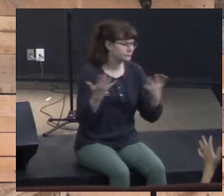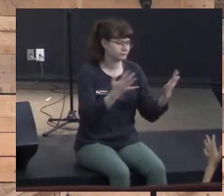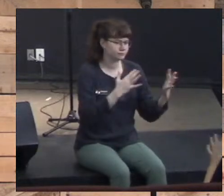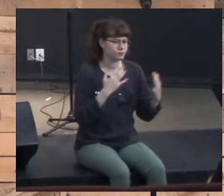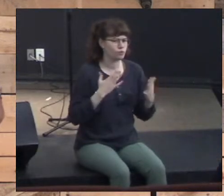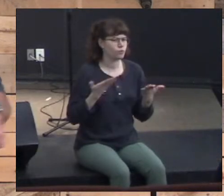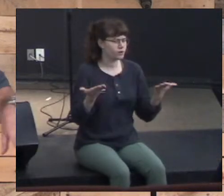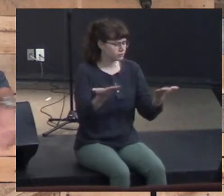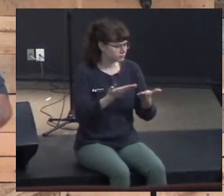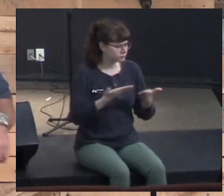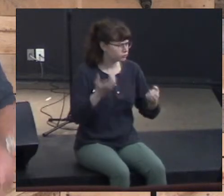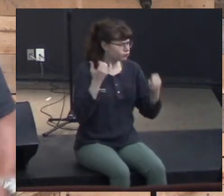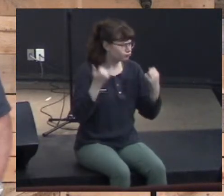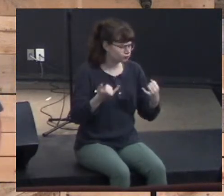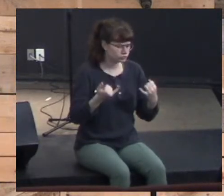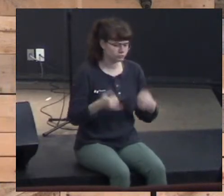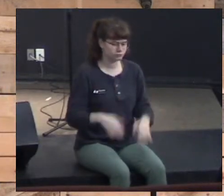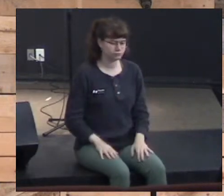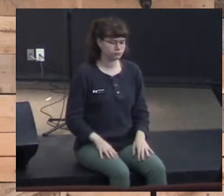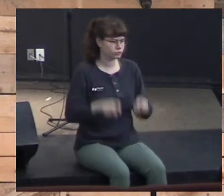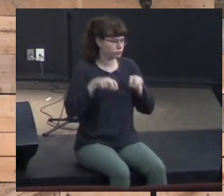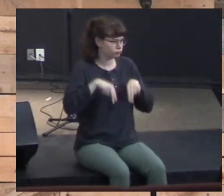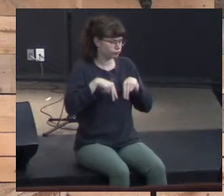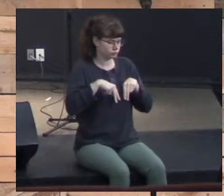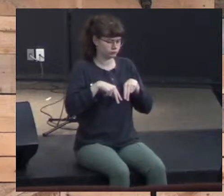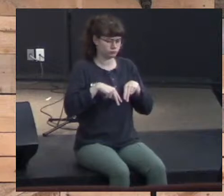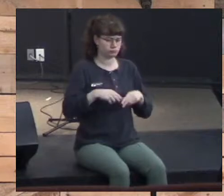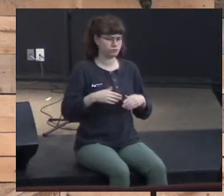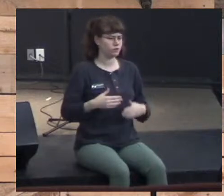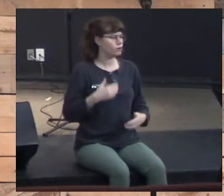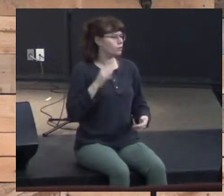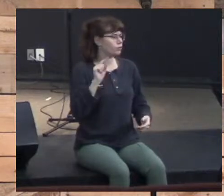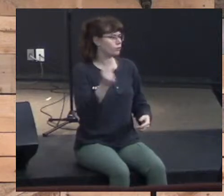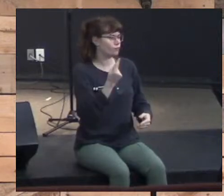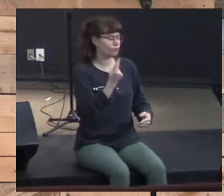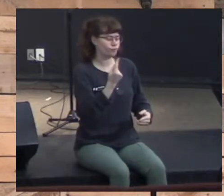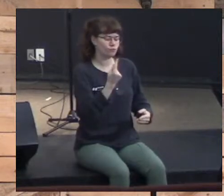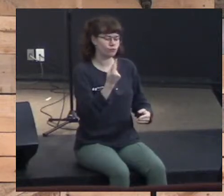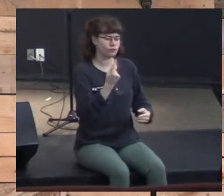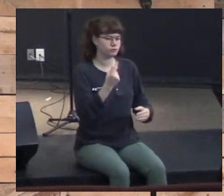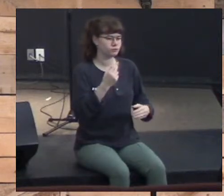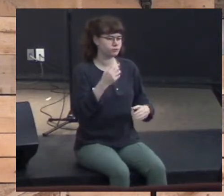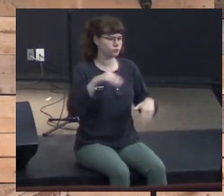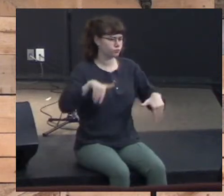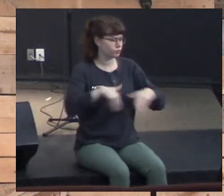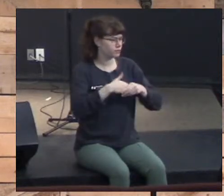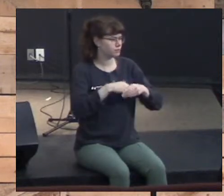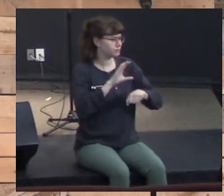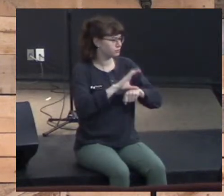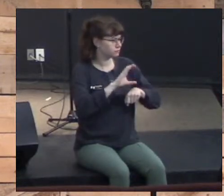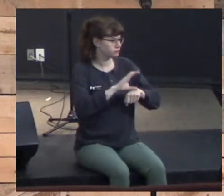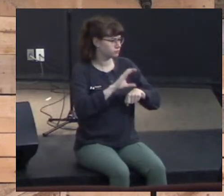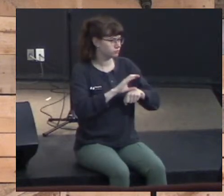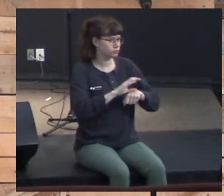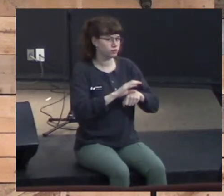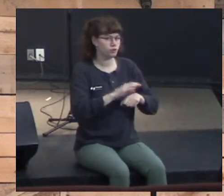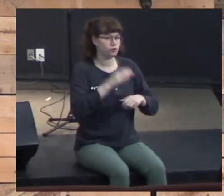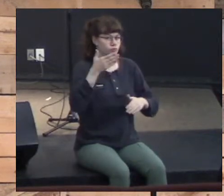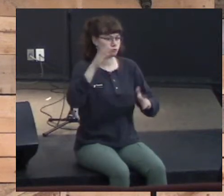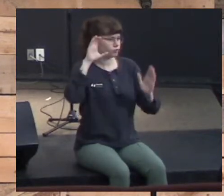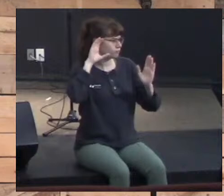Right here, right on this stage, I think we were the first wedding in the church. I remember. Yeah, and you were a great photographer.